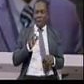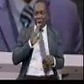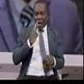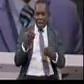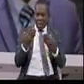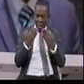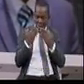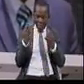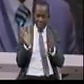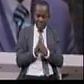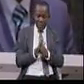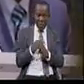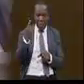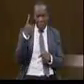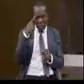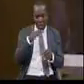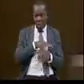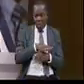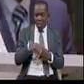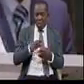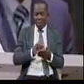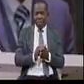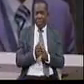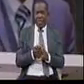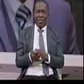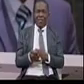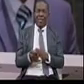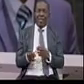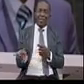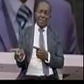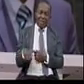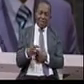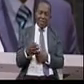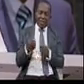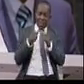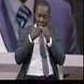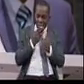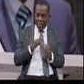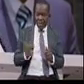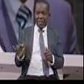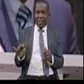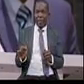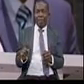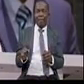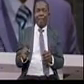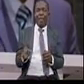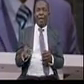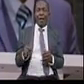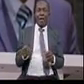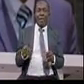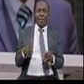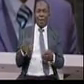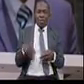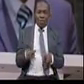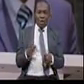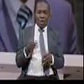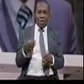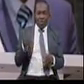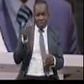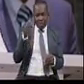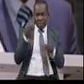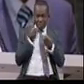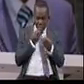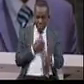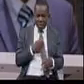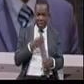blessings." And let me also, by way of information and reminder, tell you that just as we are rounding up this